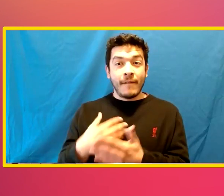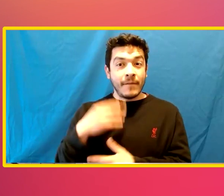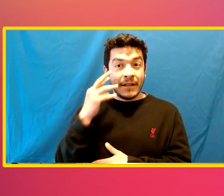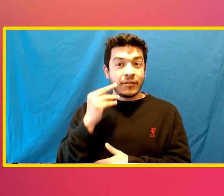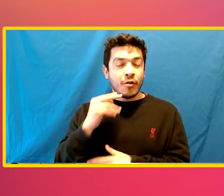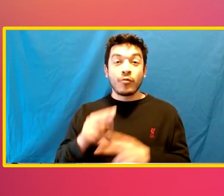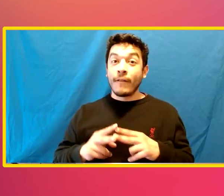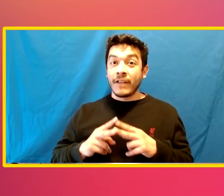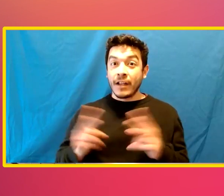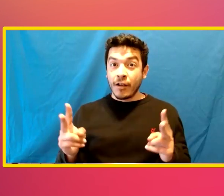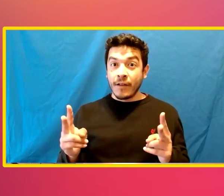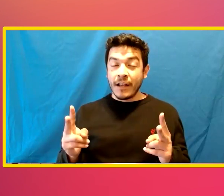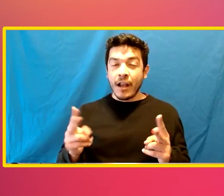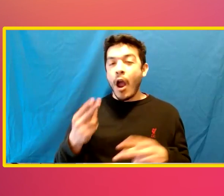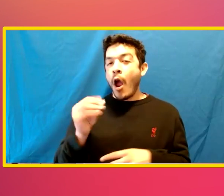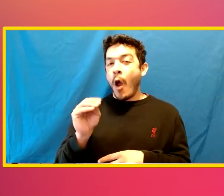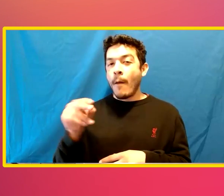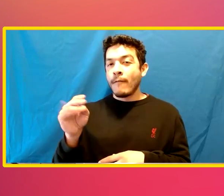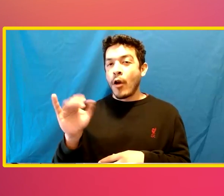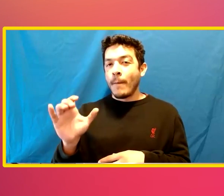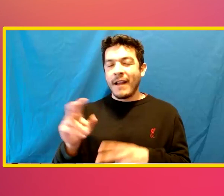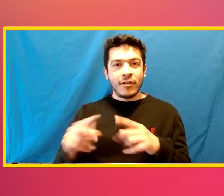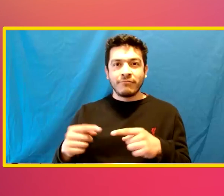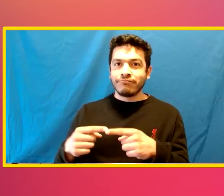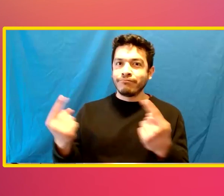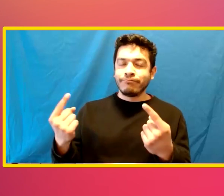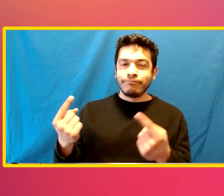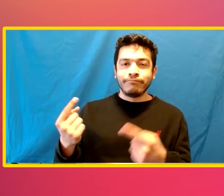up, was extremely homophobic and transphobic.